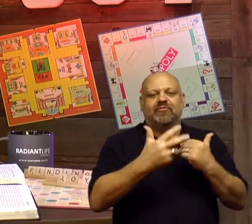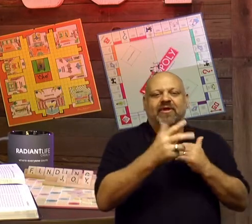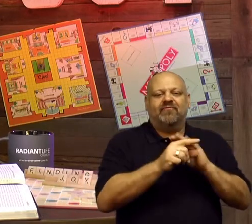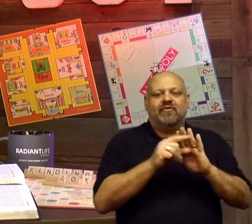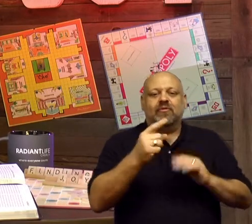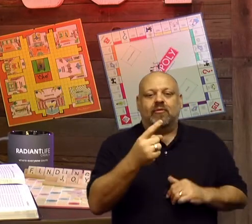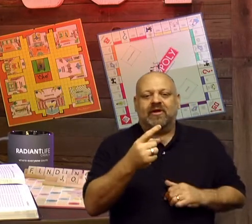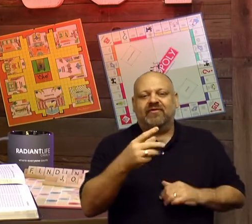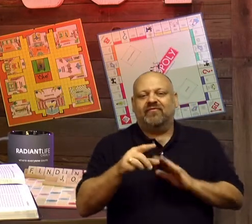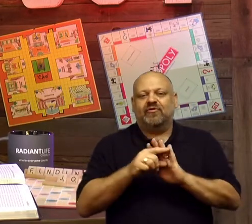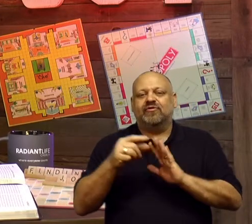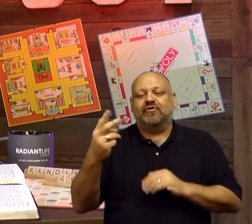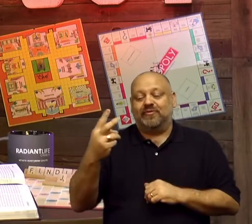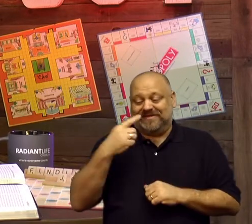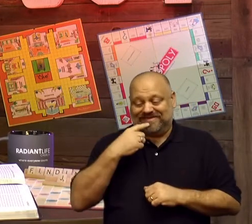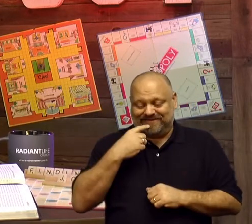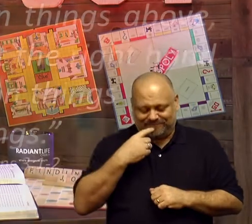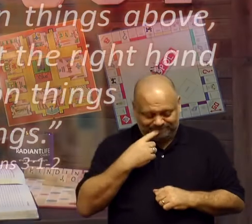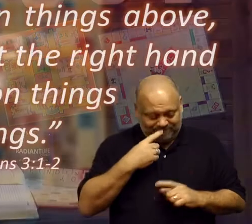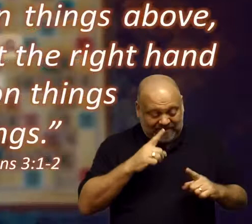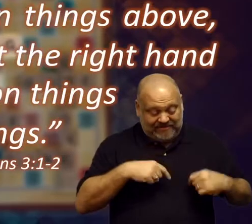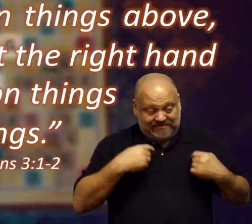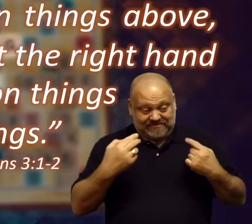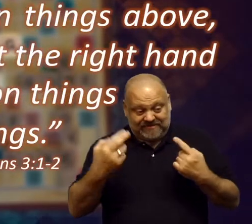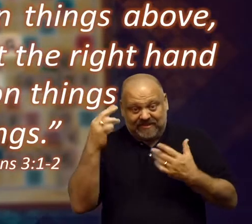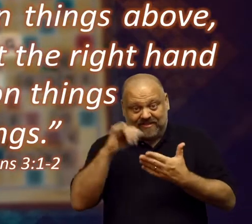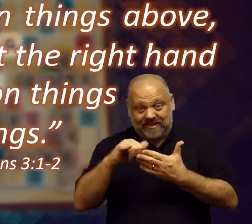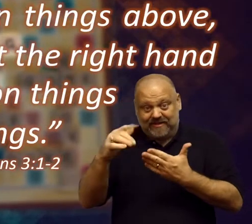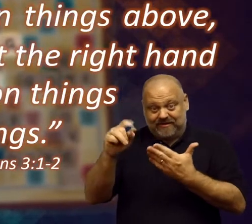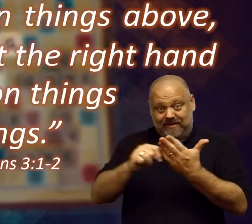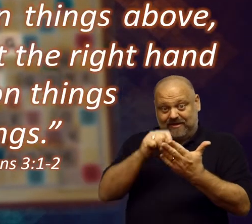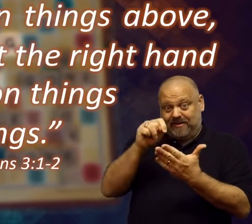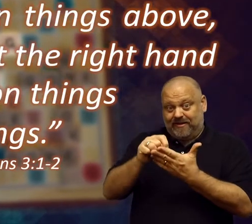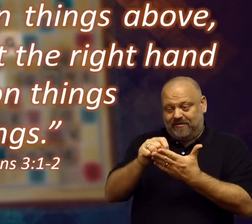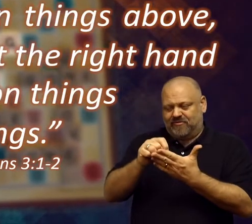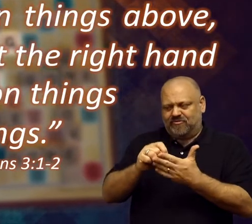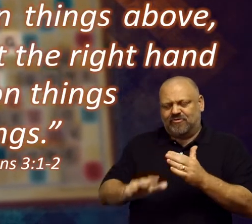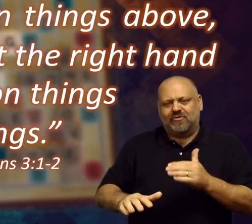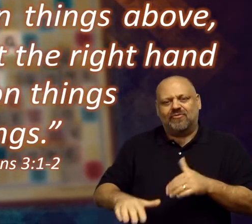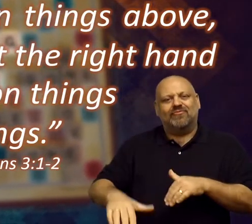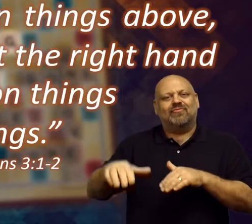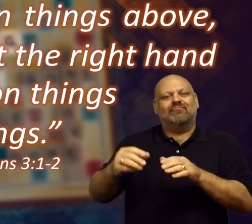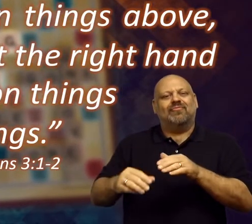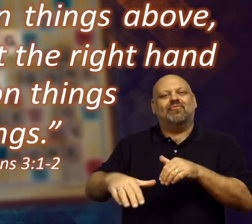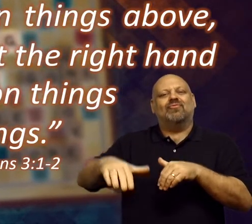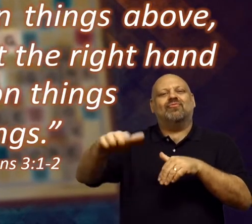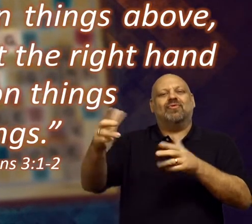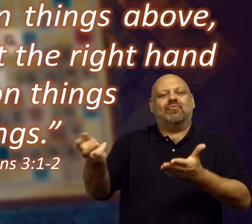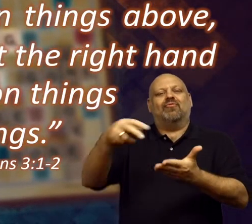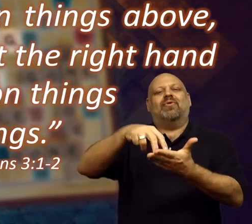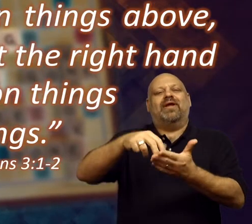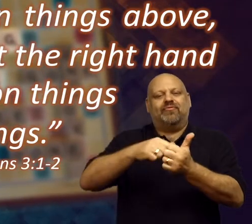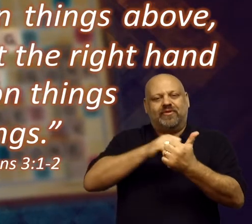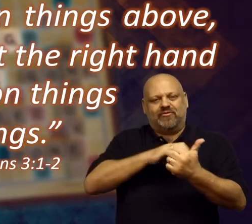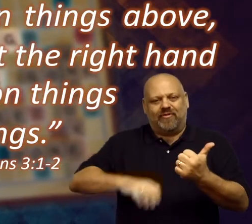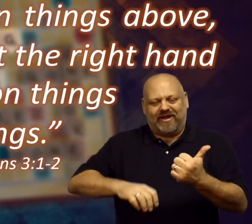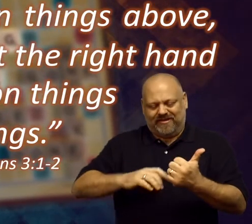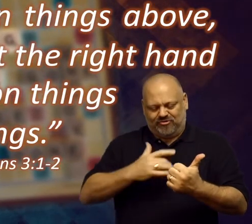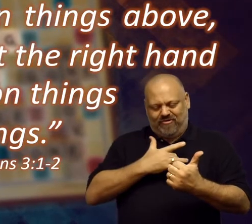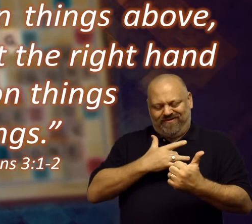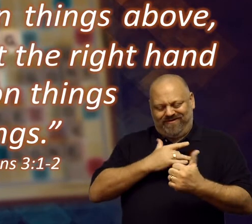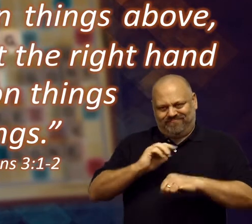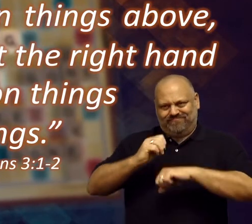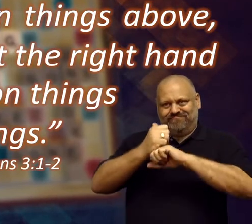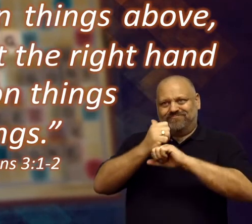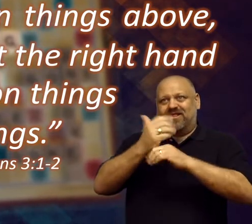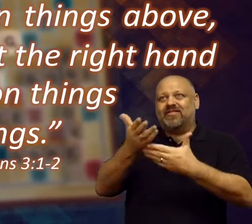3, verse 1 and 2 says, "Since then you have been raised with Christ. Set your heart on things above,